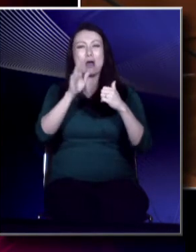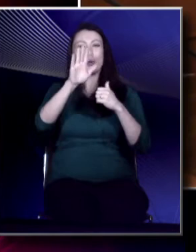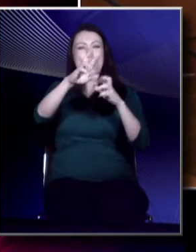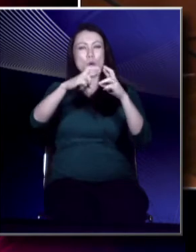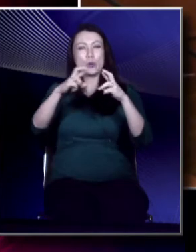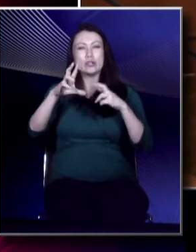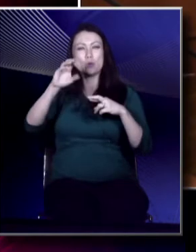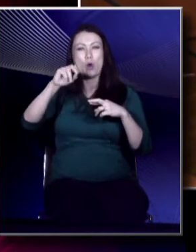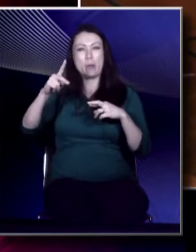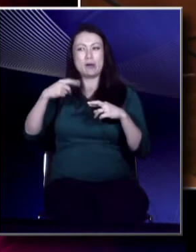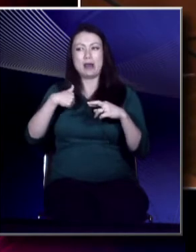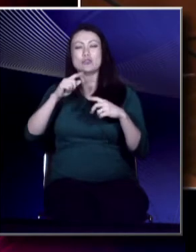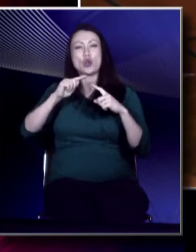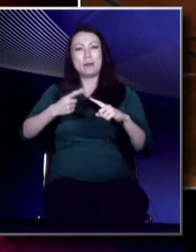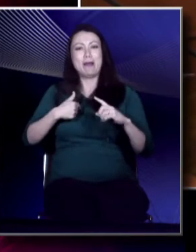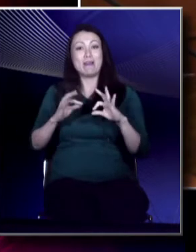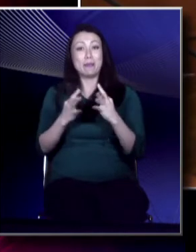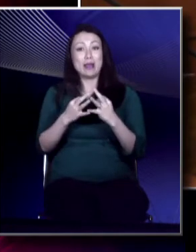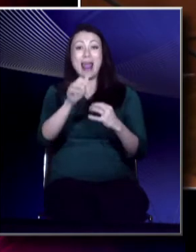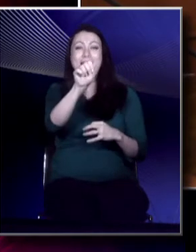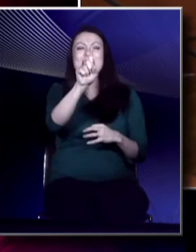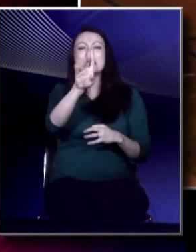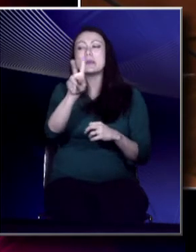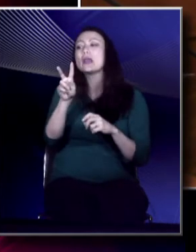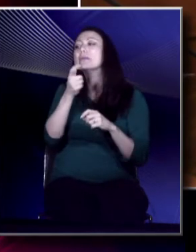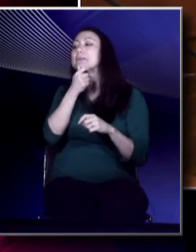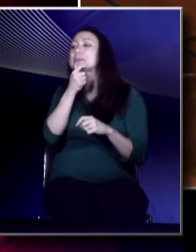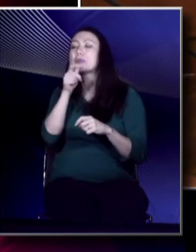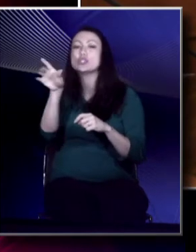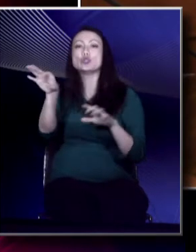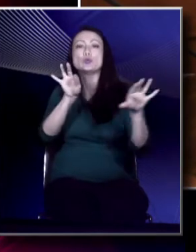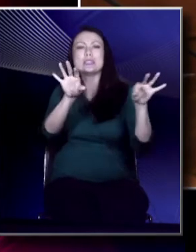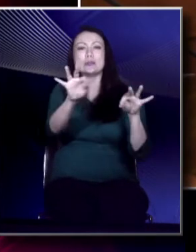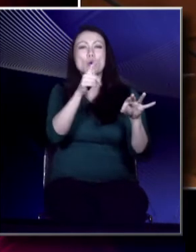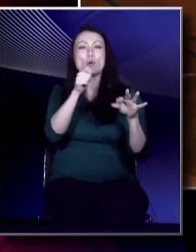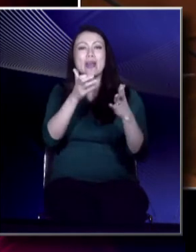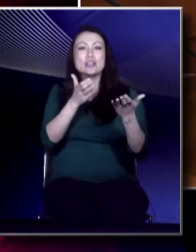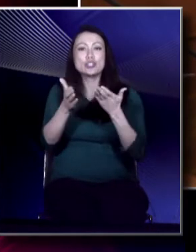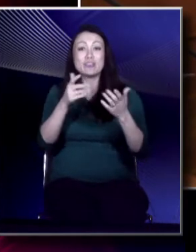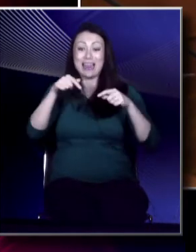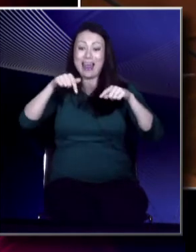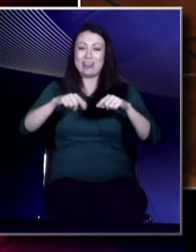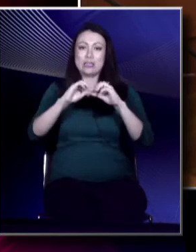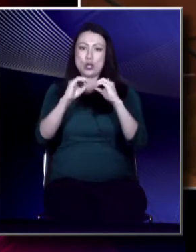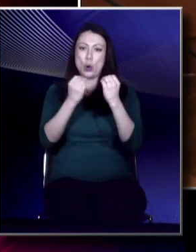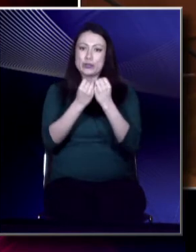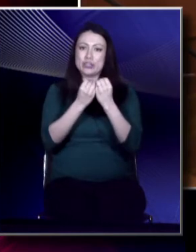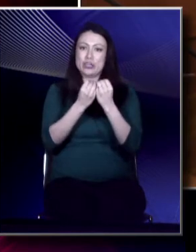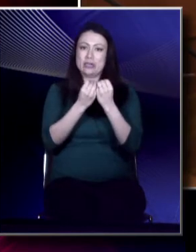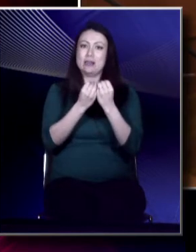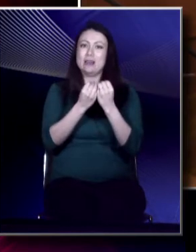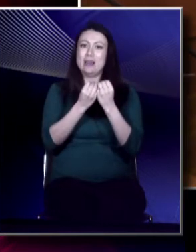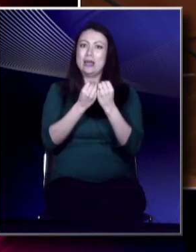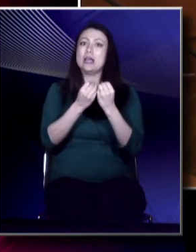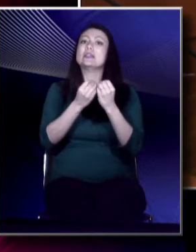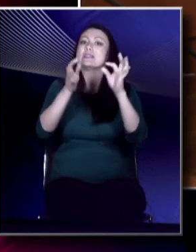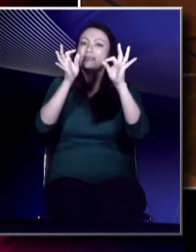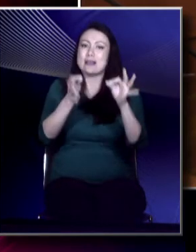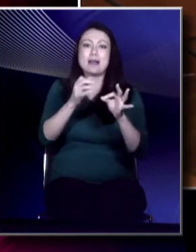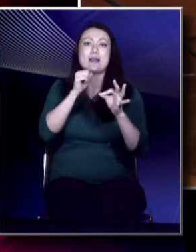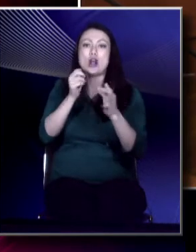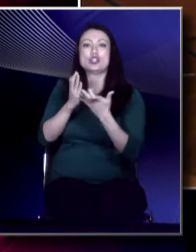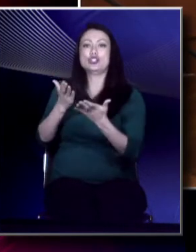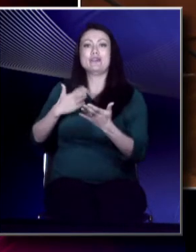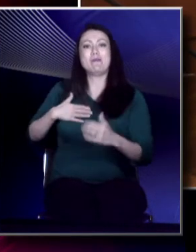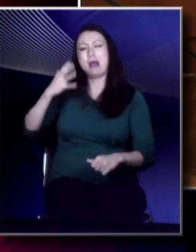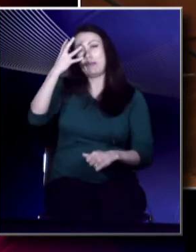family. ASDB chooses who they serve, and clearly this organization is choosing not to serve my beautiful child.